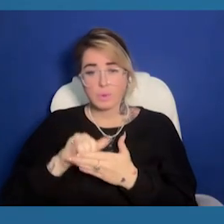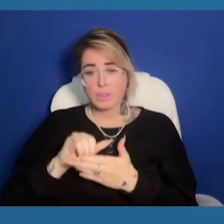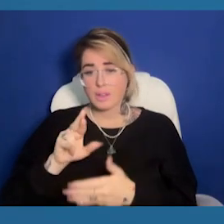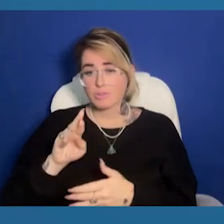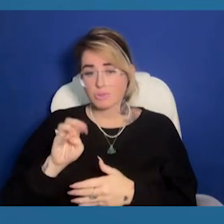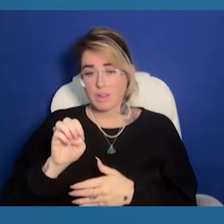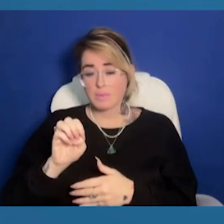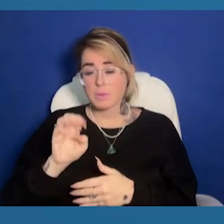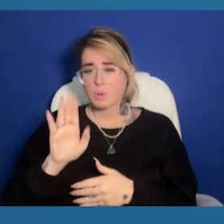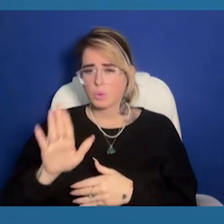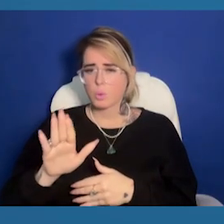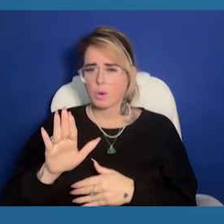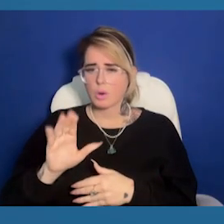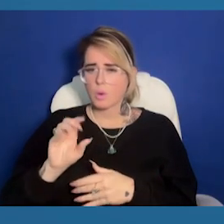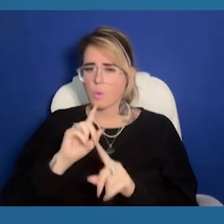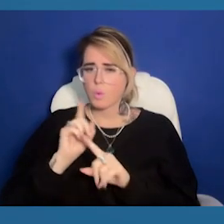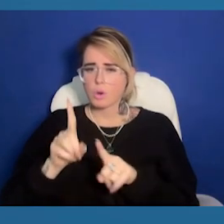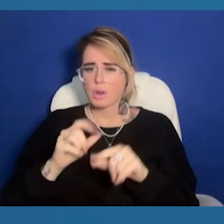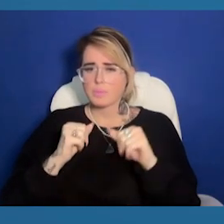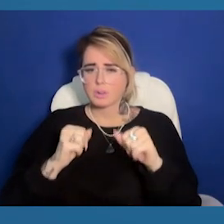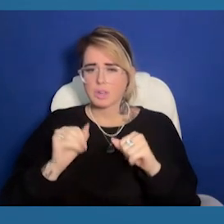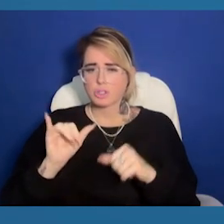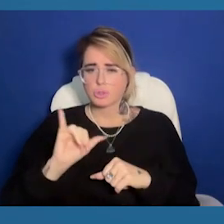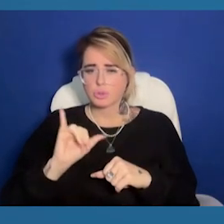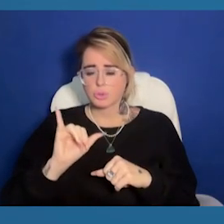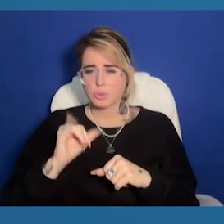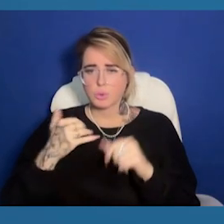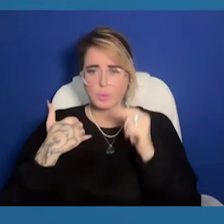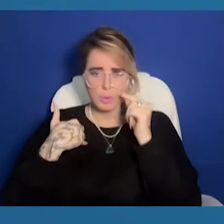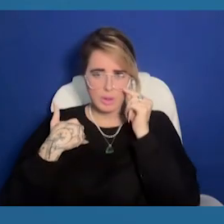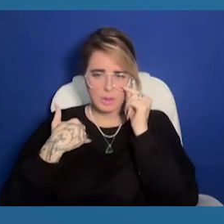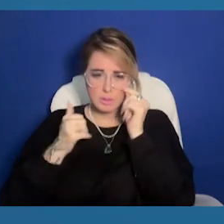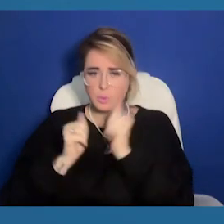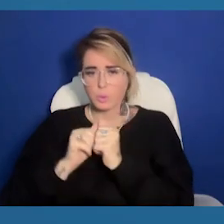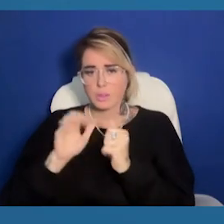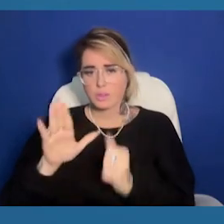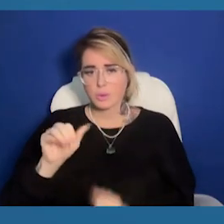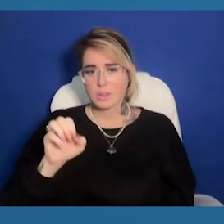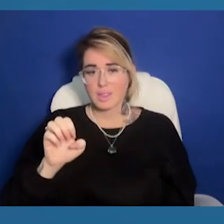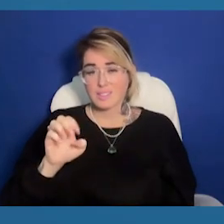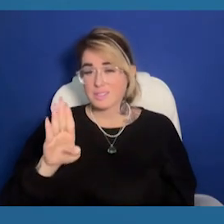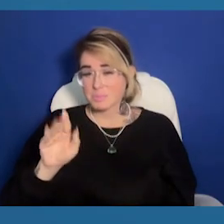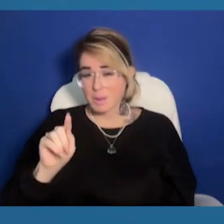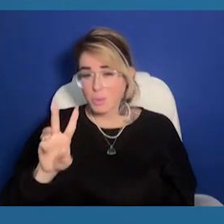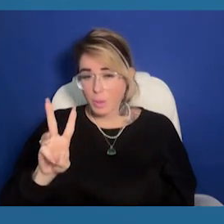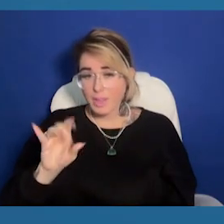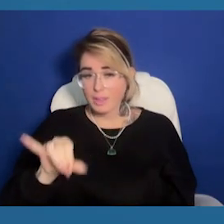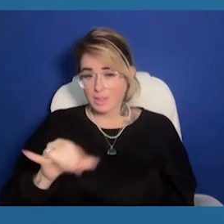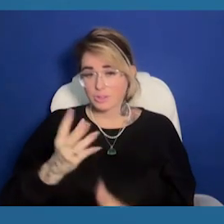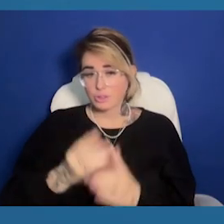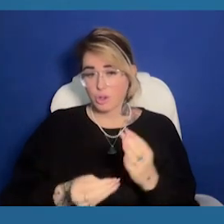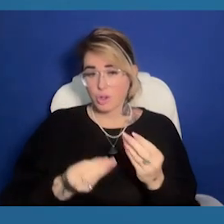order of protection that was with your case. By the way, that's gone too. And that's